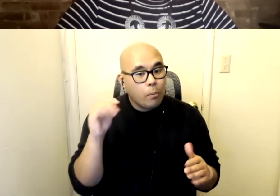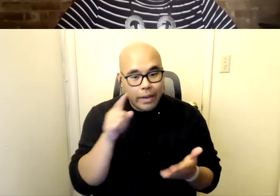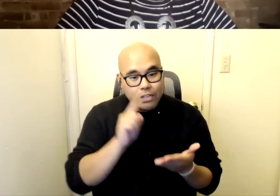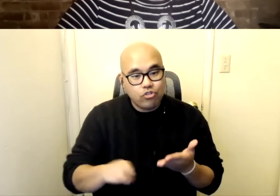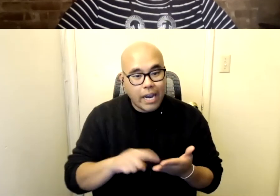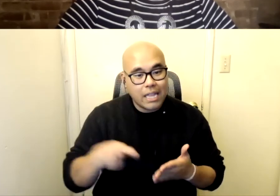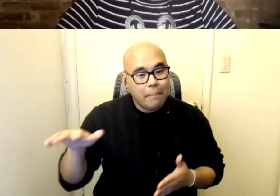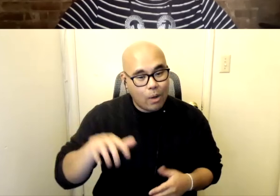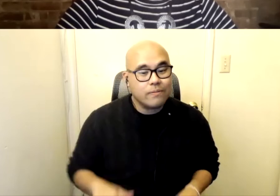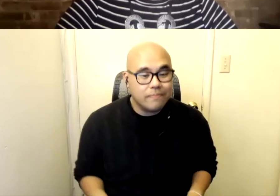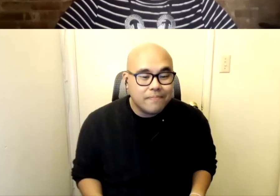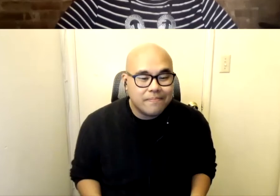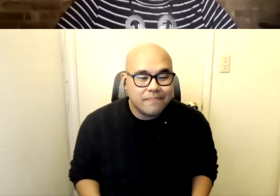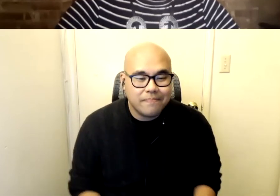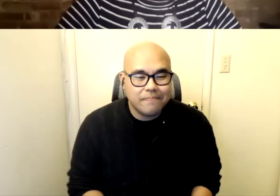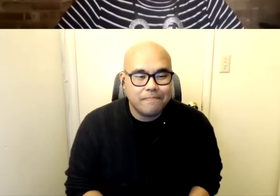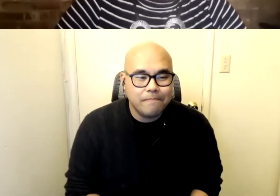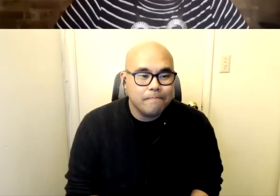out.